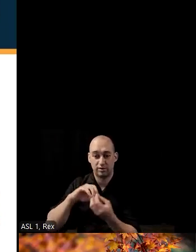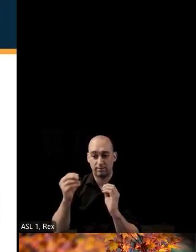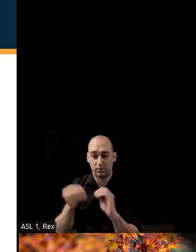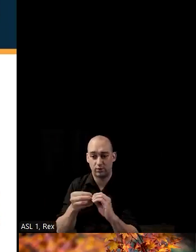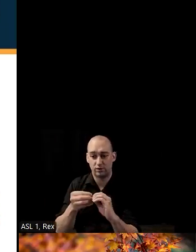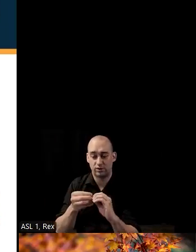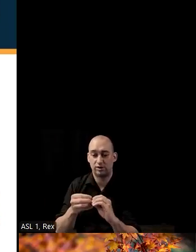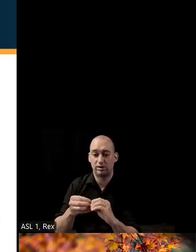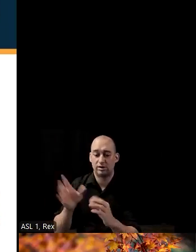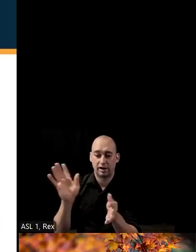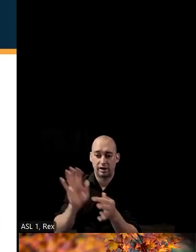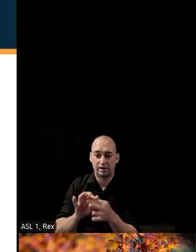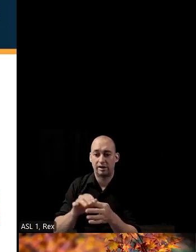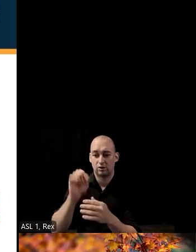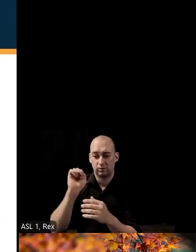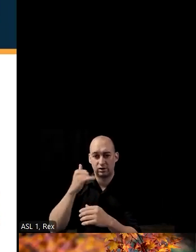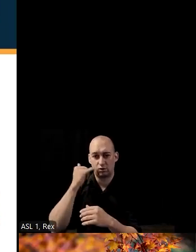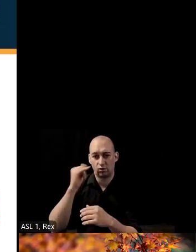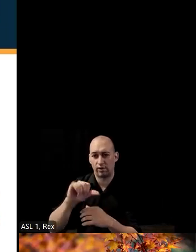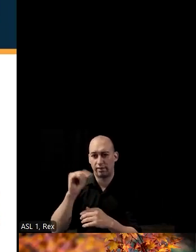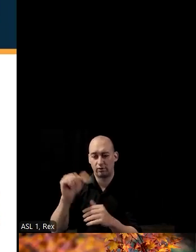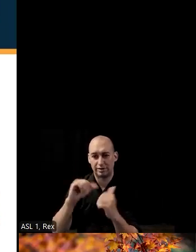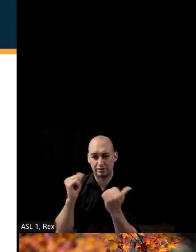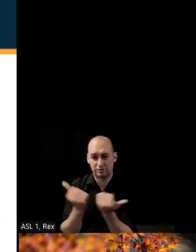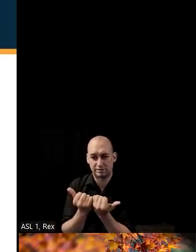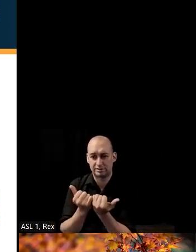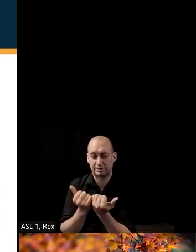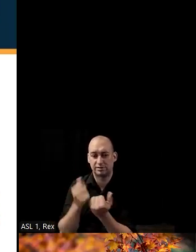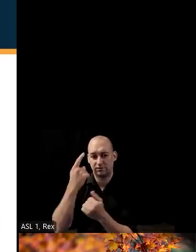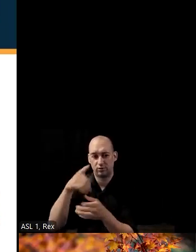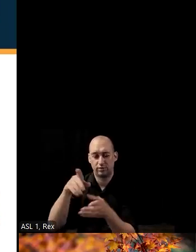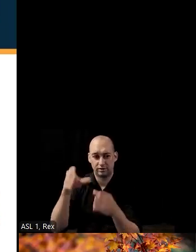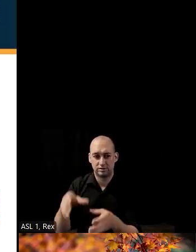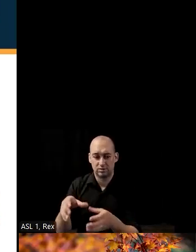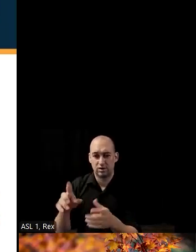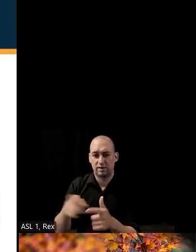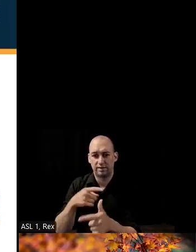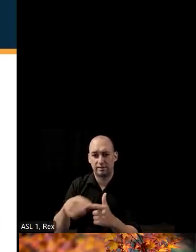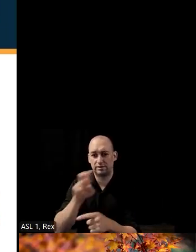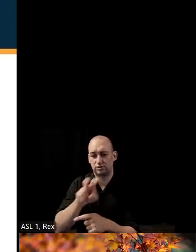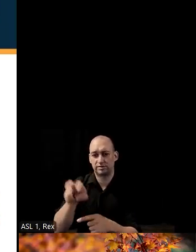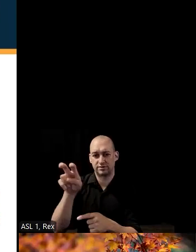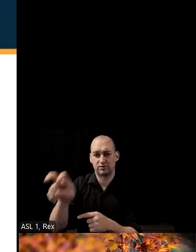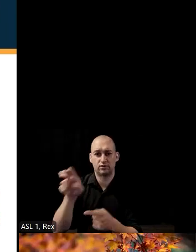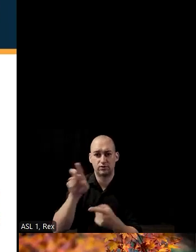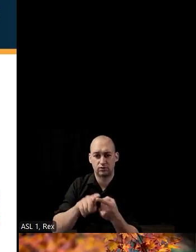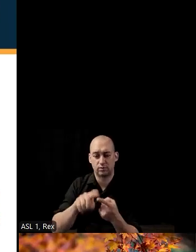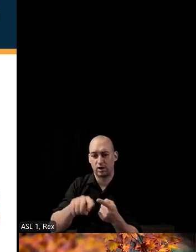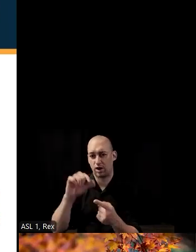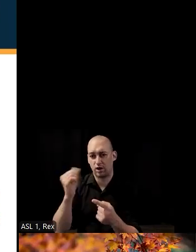would actually call the other agency on the customer's behalf and transfer them to that other